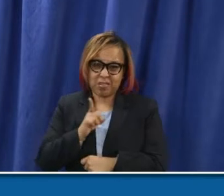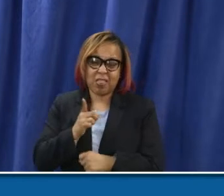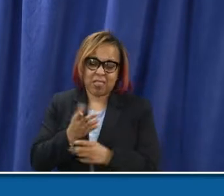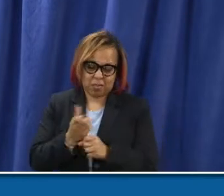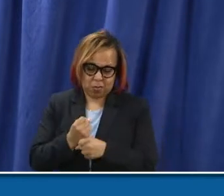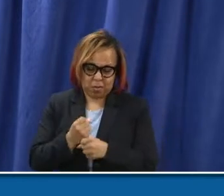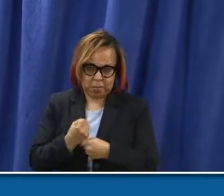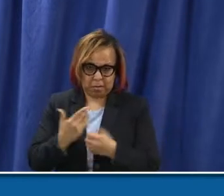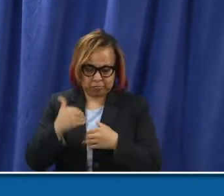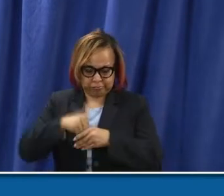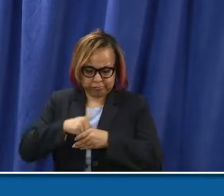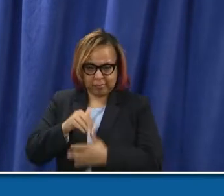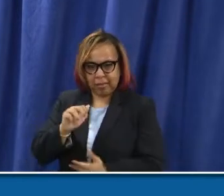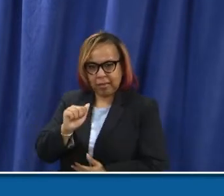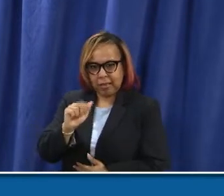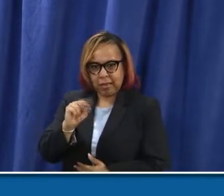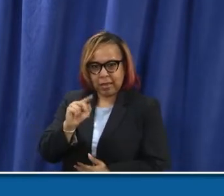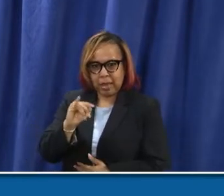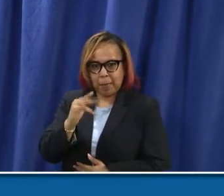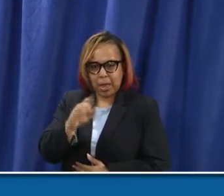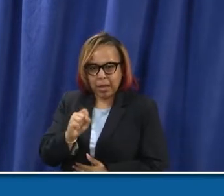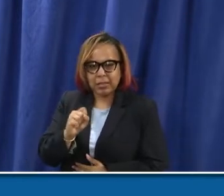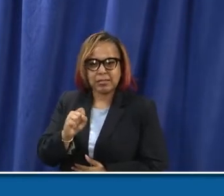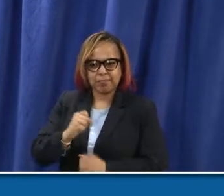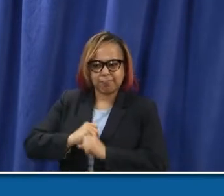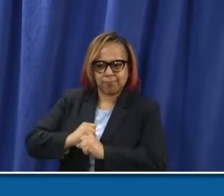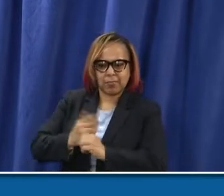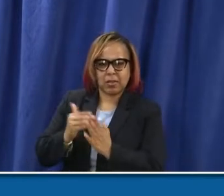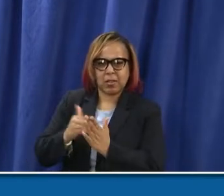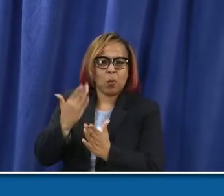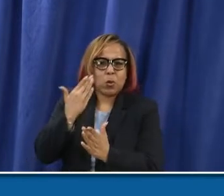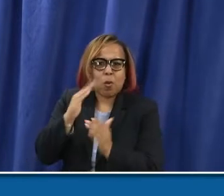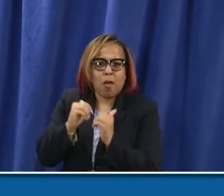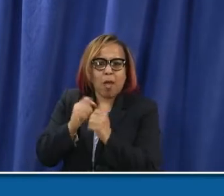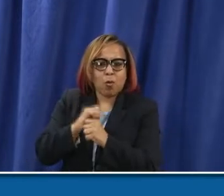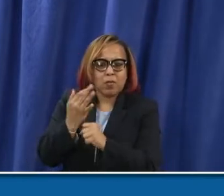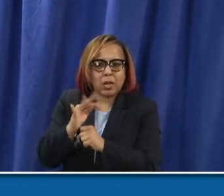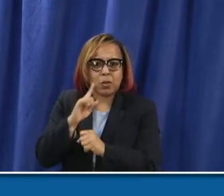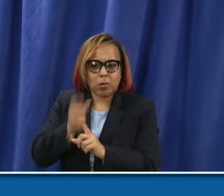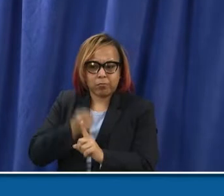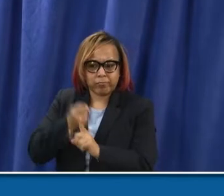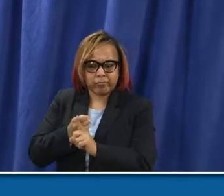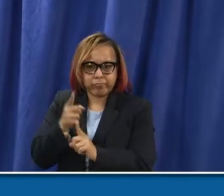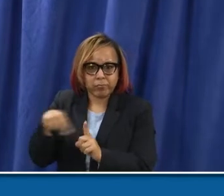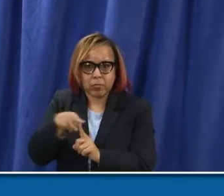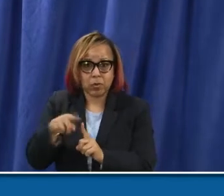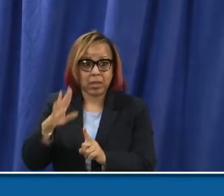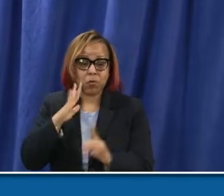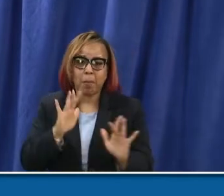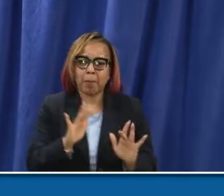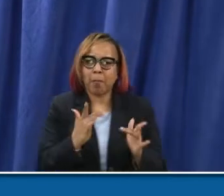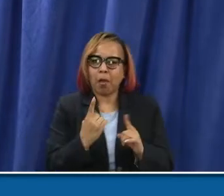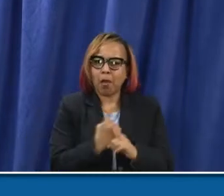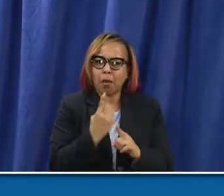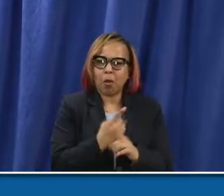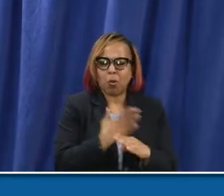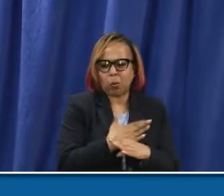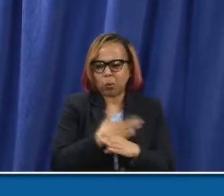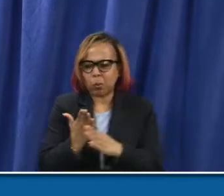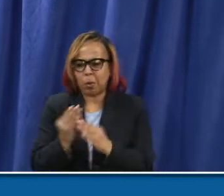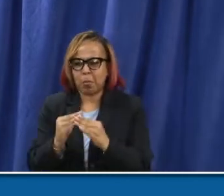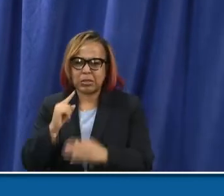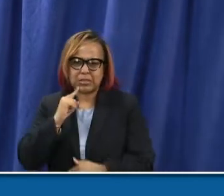those antibodies against COVID-19. And we really never know how COVID-19 will affect us, whether we will be the mild case or a more serious